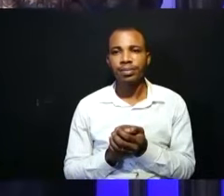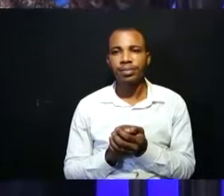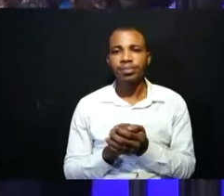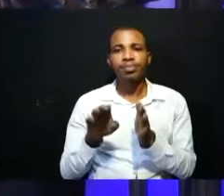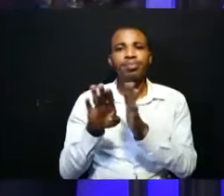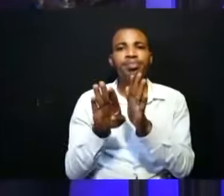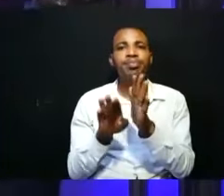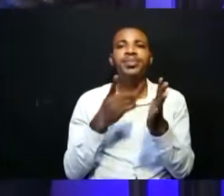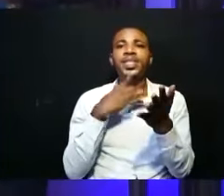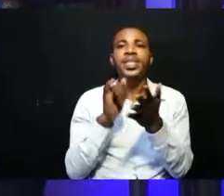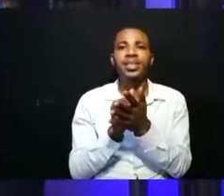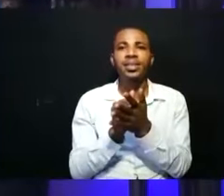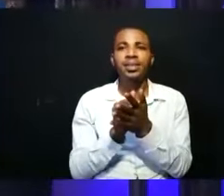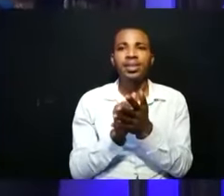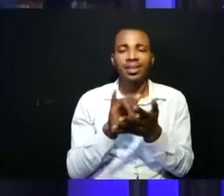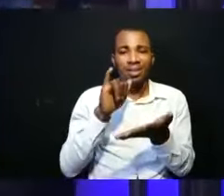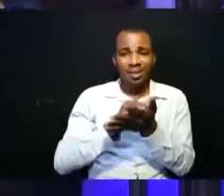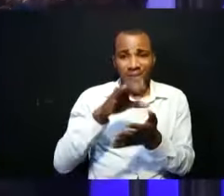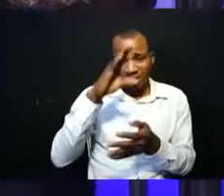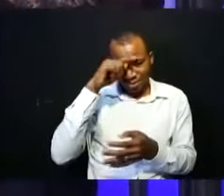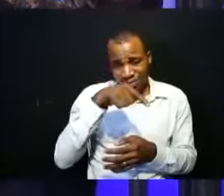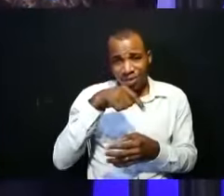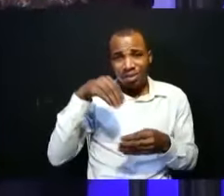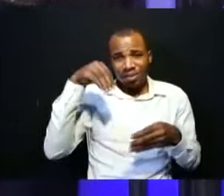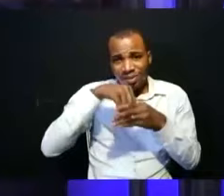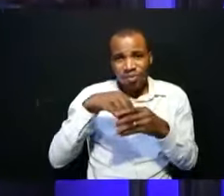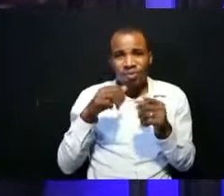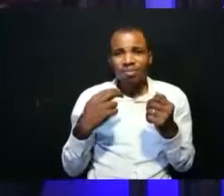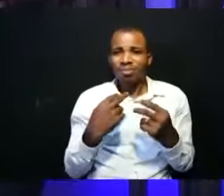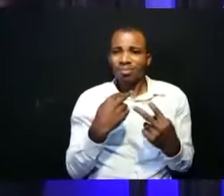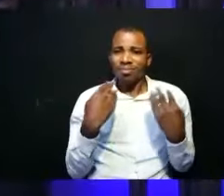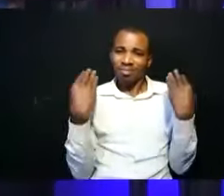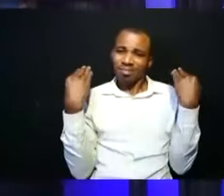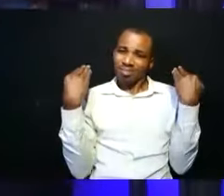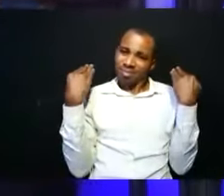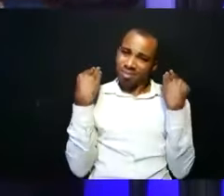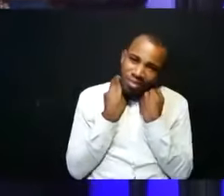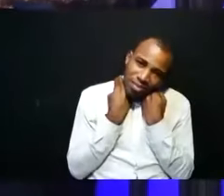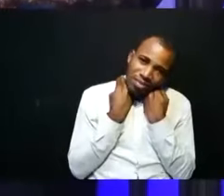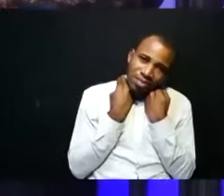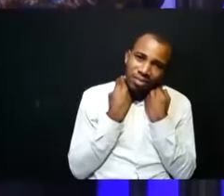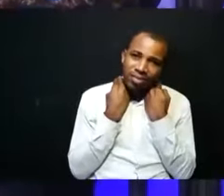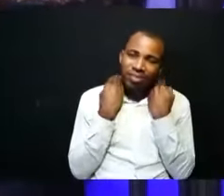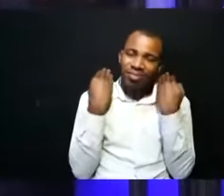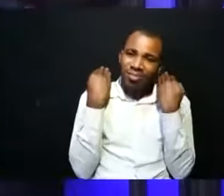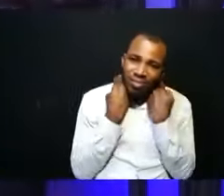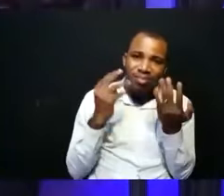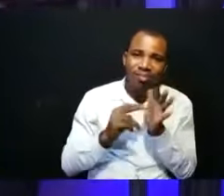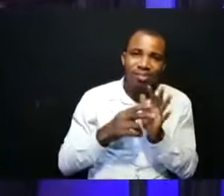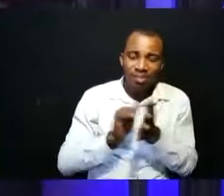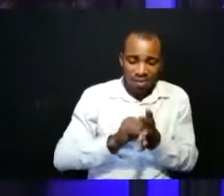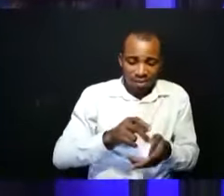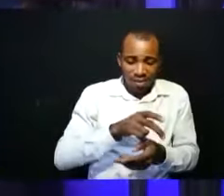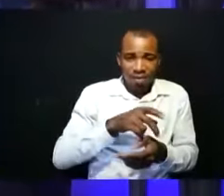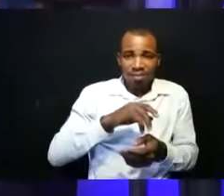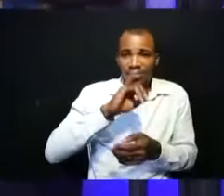The Bible says that he was still confined in the courtyard of the guard. So he was confined, he was protected. There's no